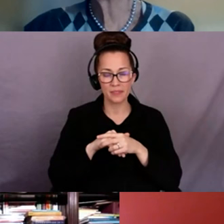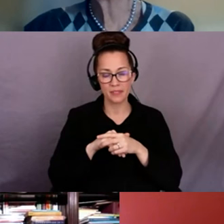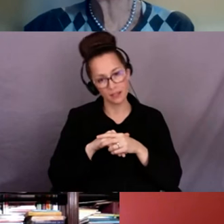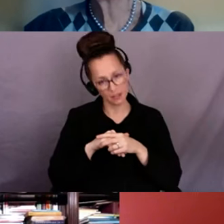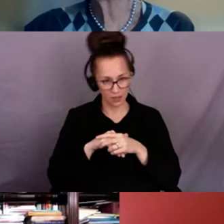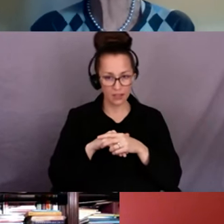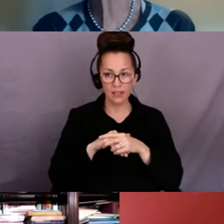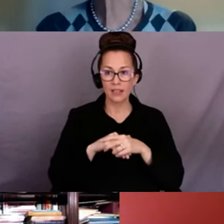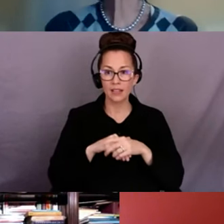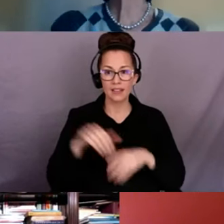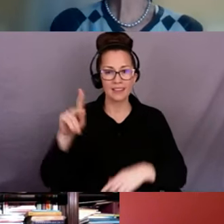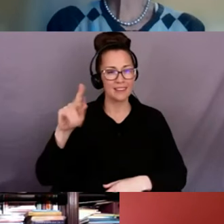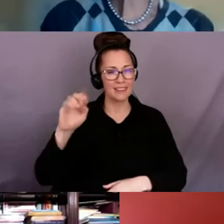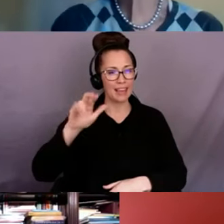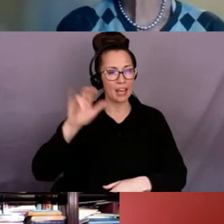Sure, well, I can start, and I'm